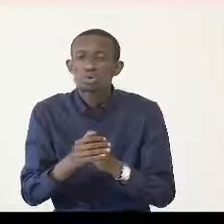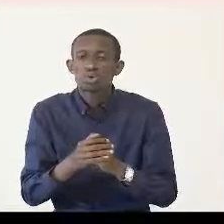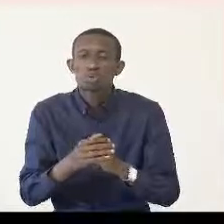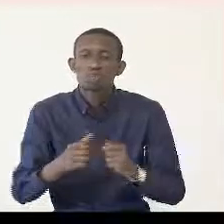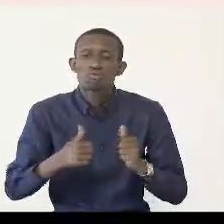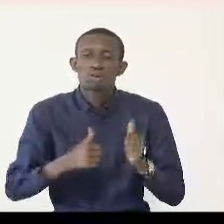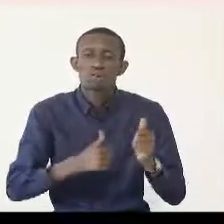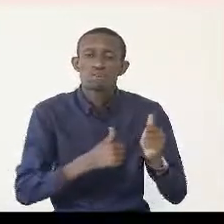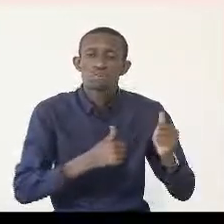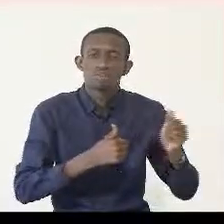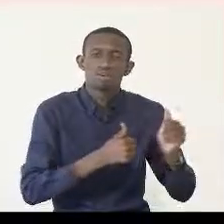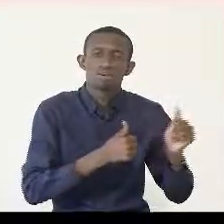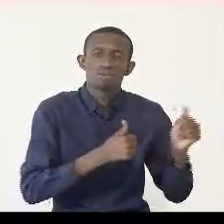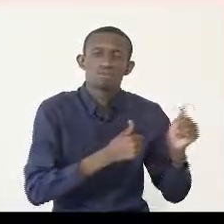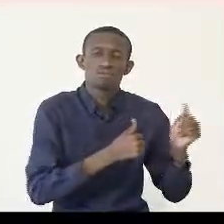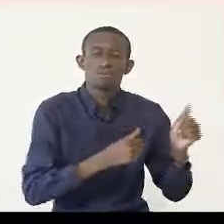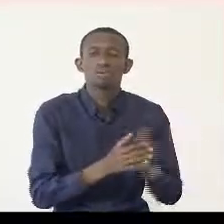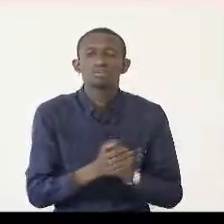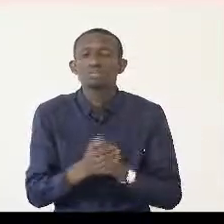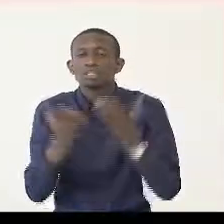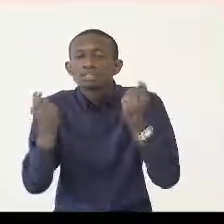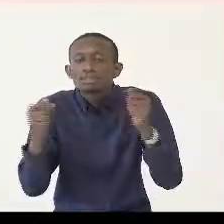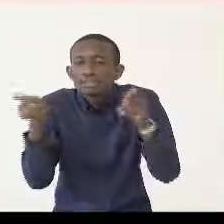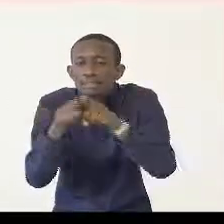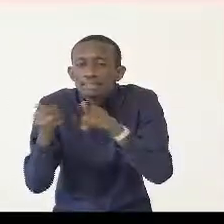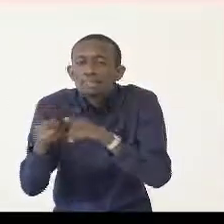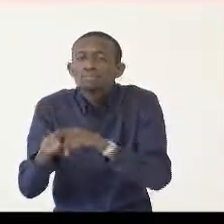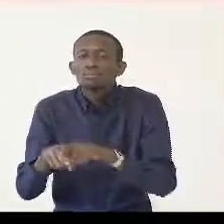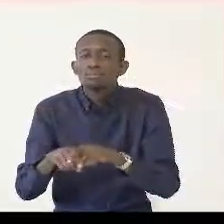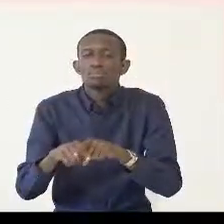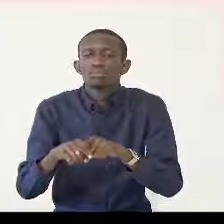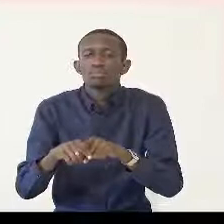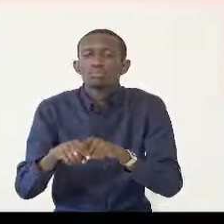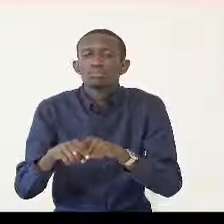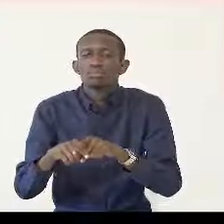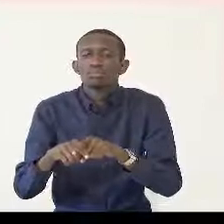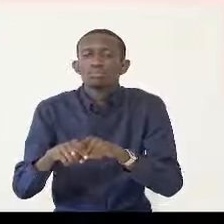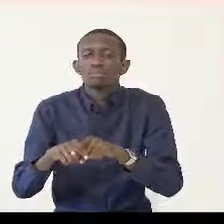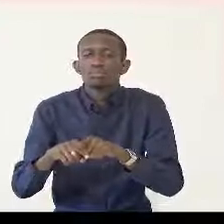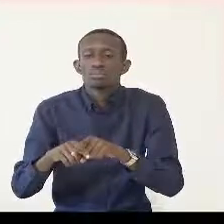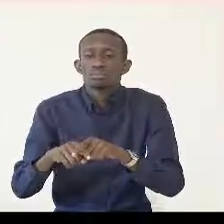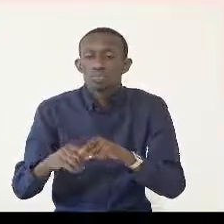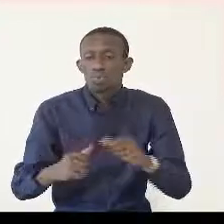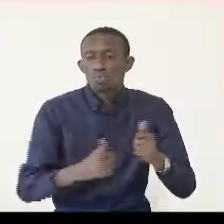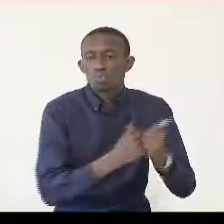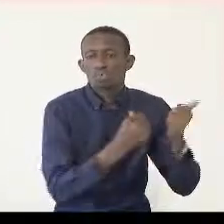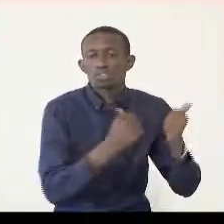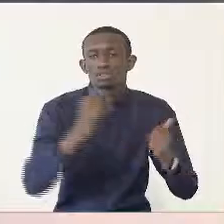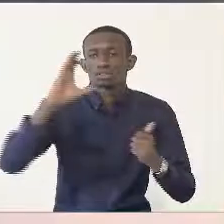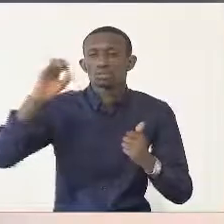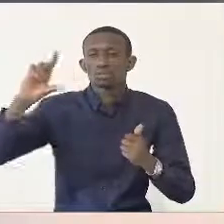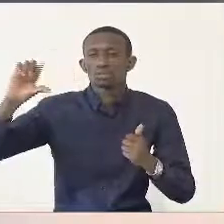the same velocity. So let's do this question. This is a correction here.